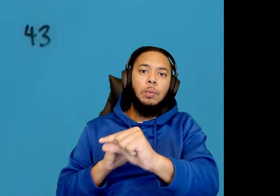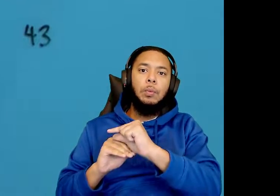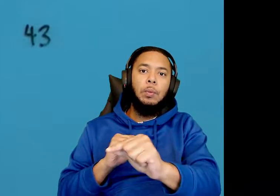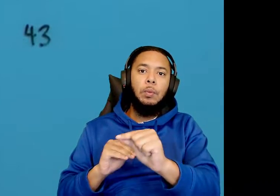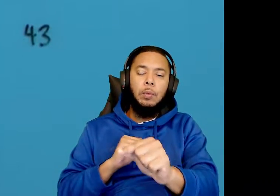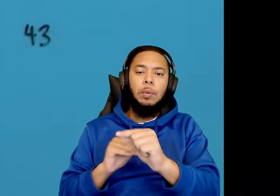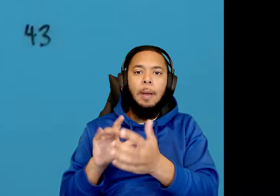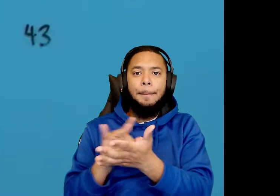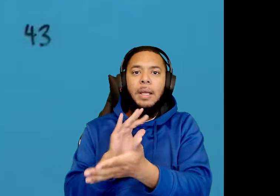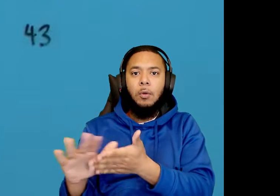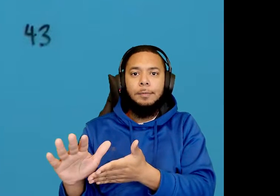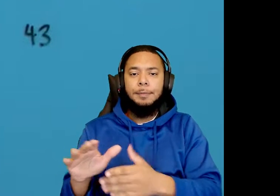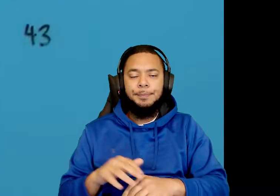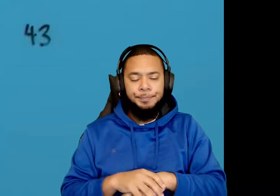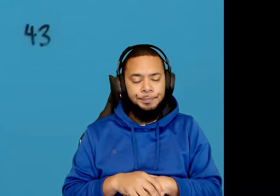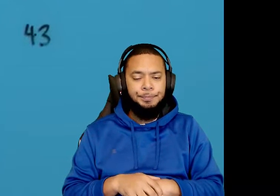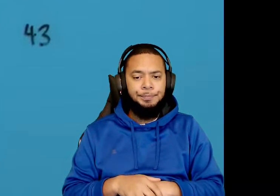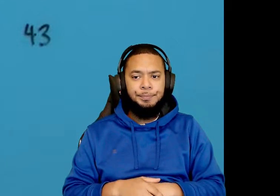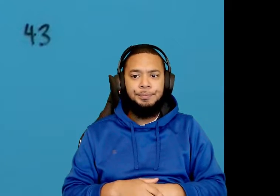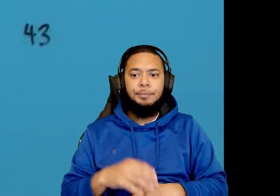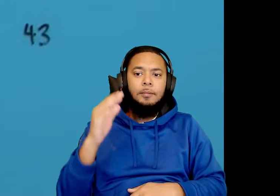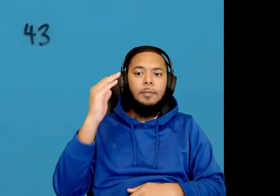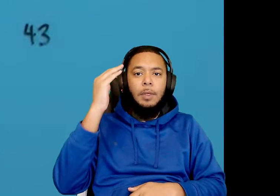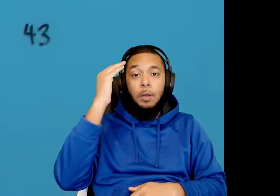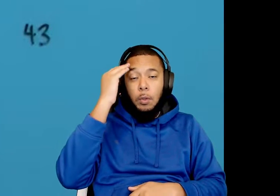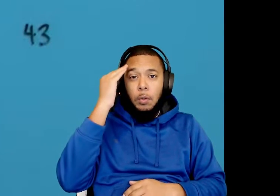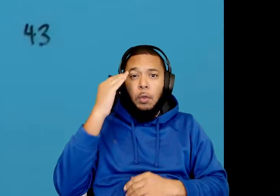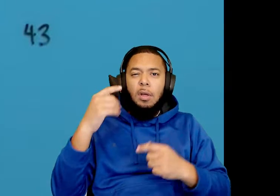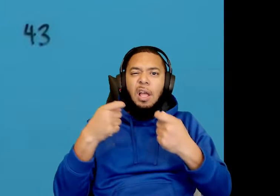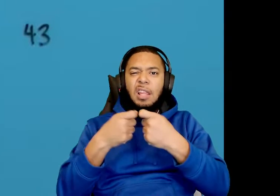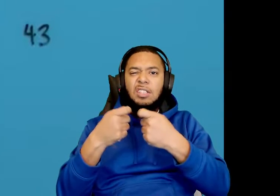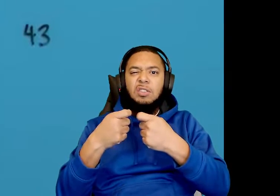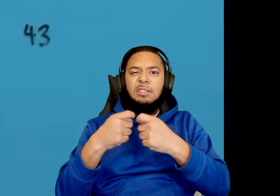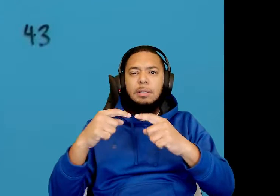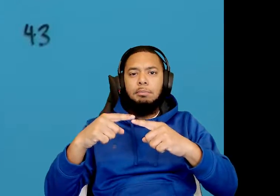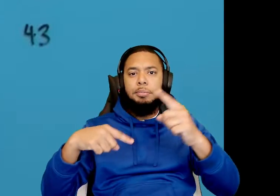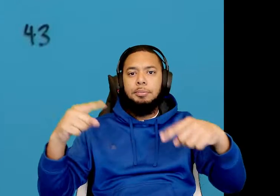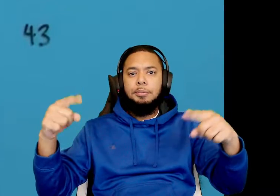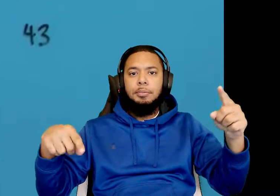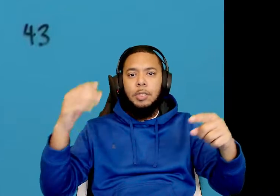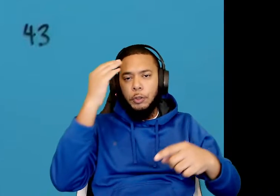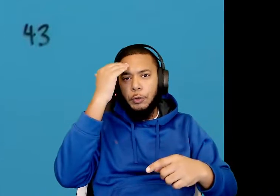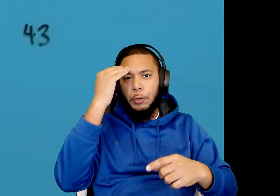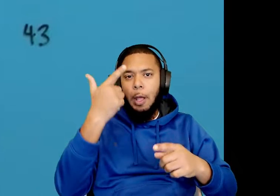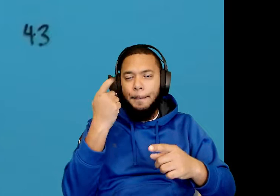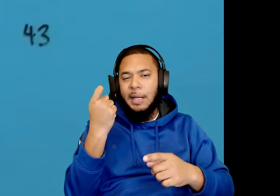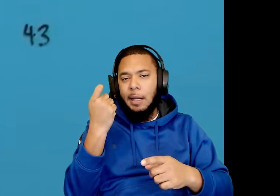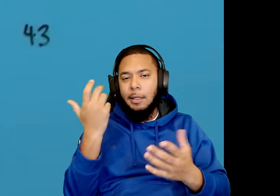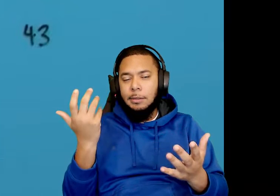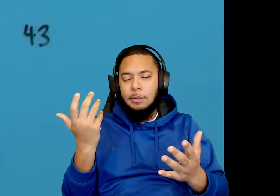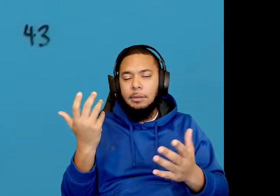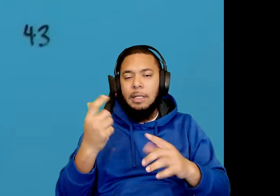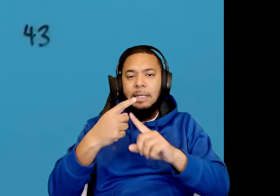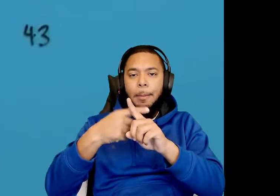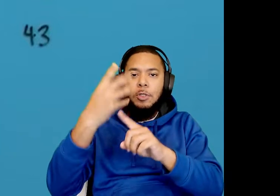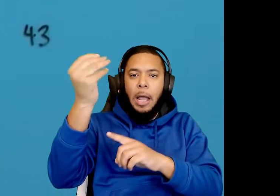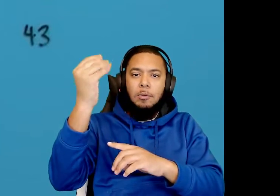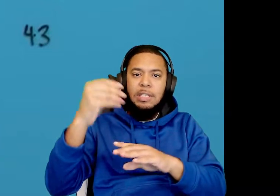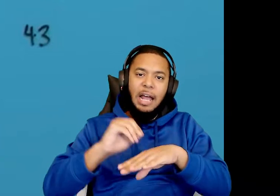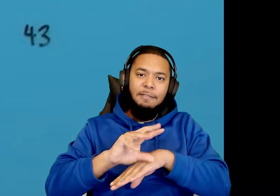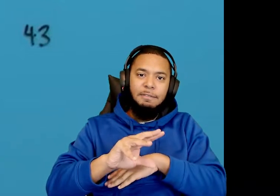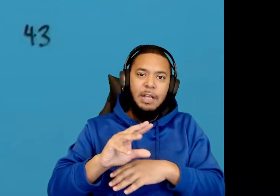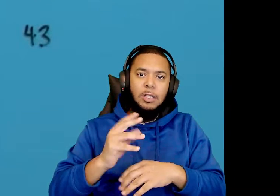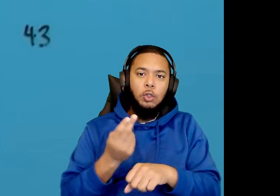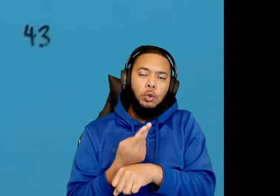So electricity, we knew that this was variable because it changed with the hot months. But what's interesting about the